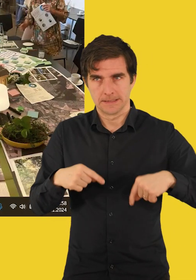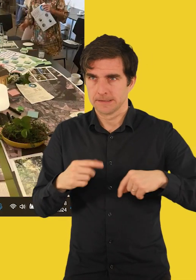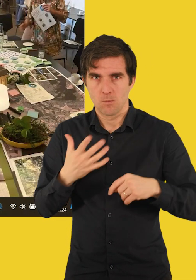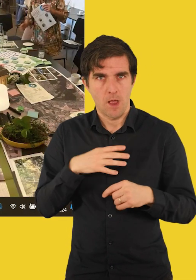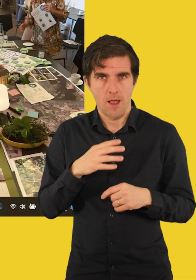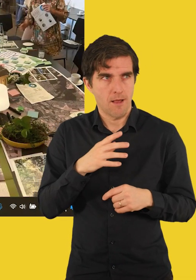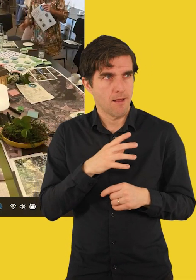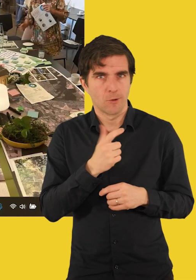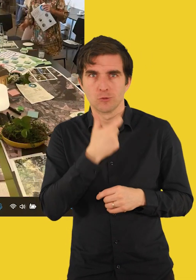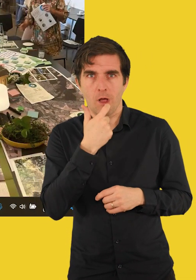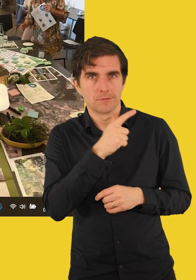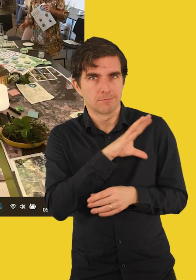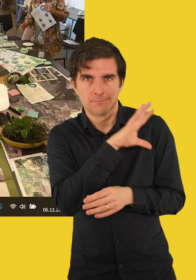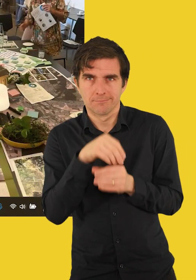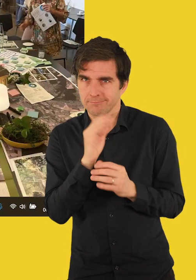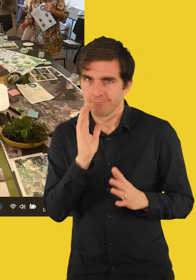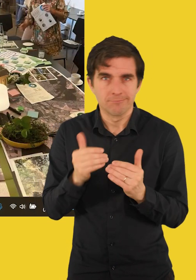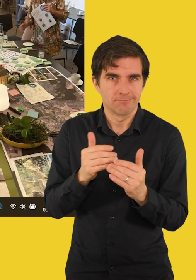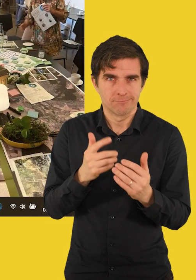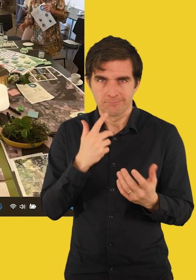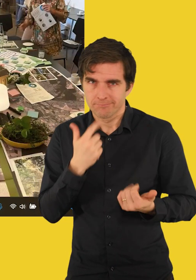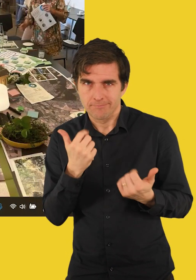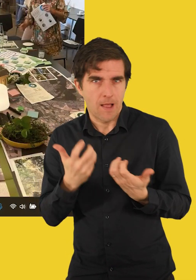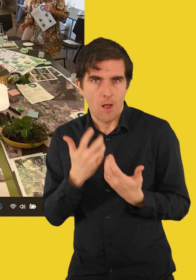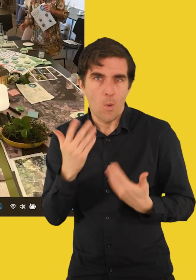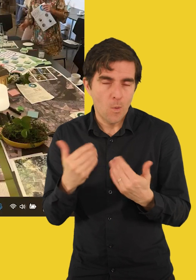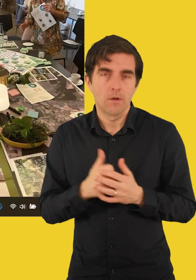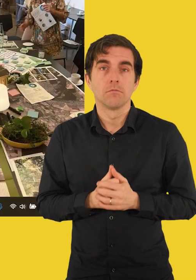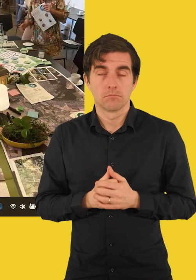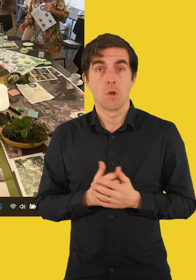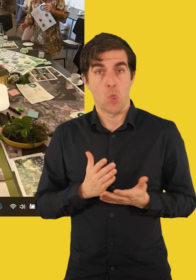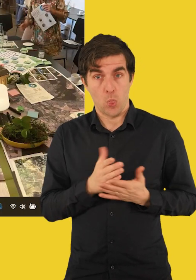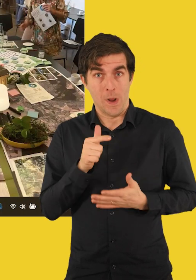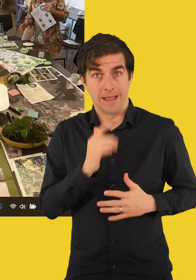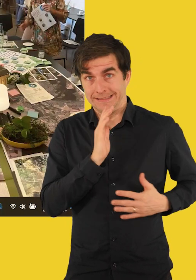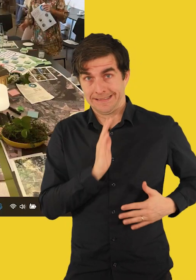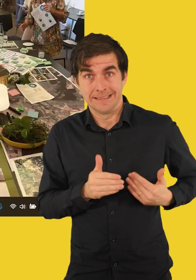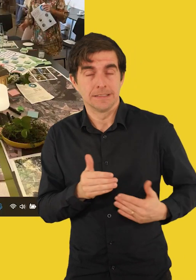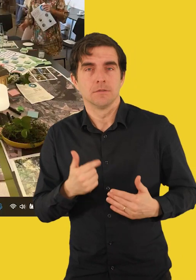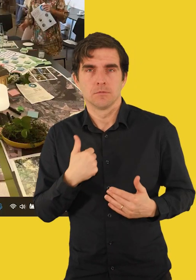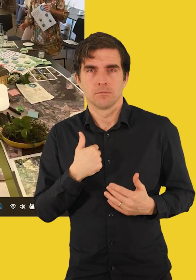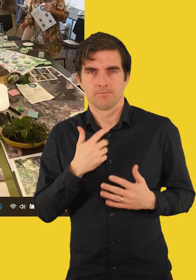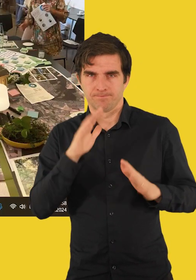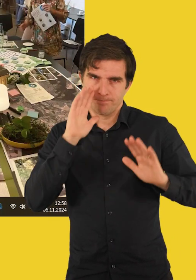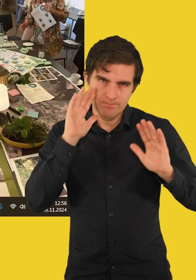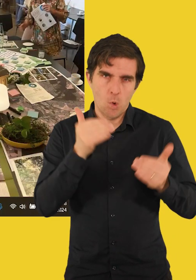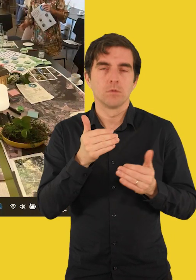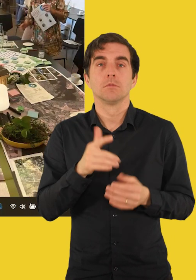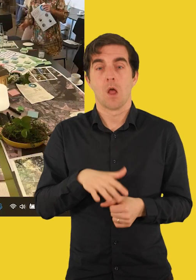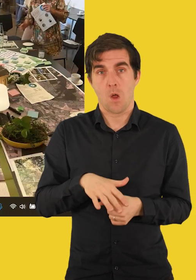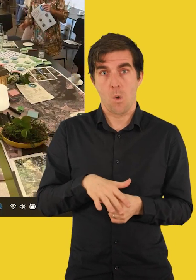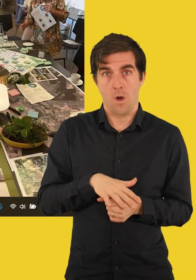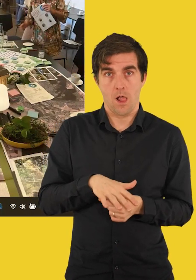measures for the city to get into the Doughnut. This process was, we had a focus on the